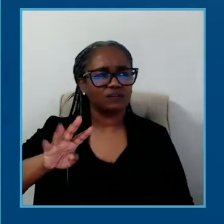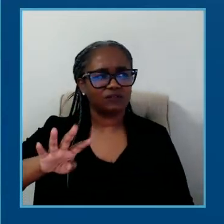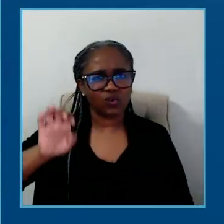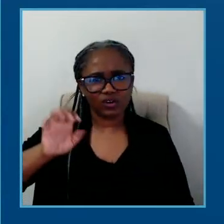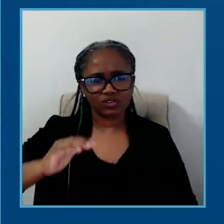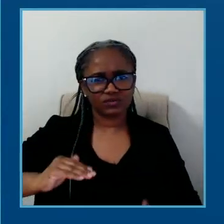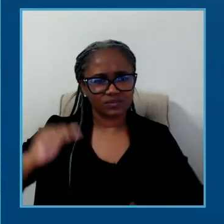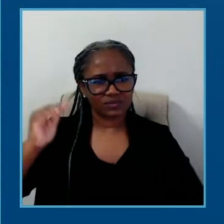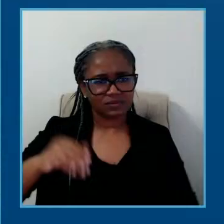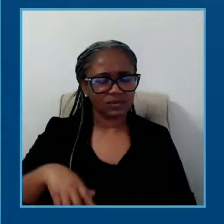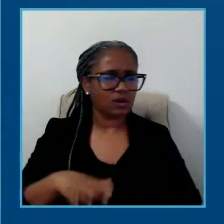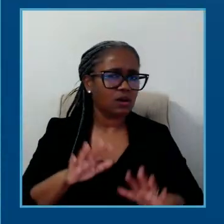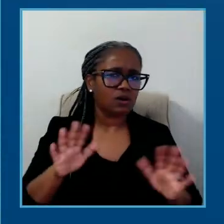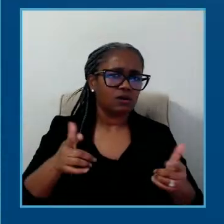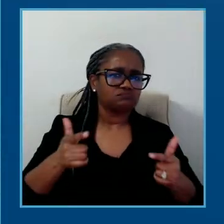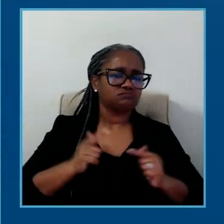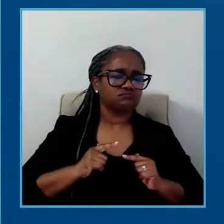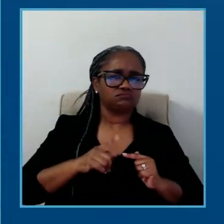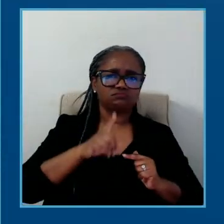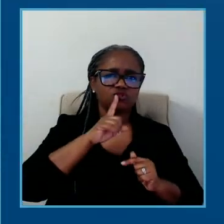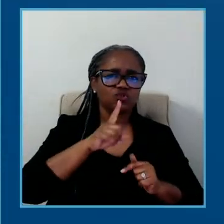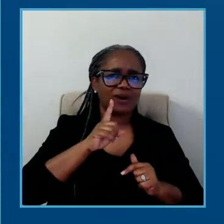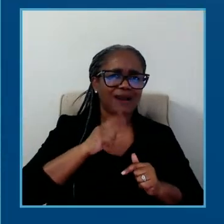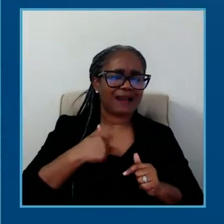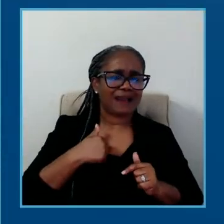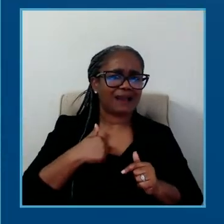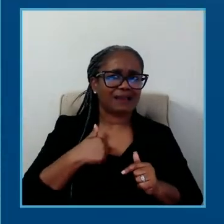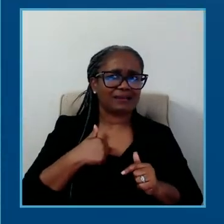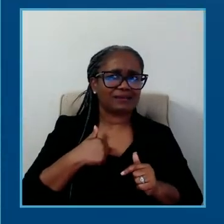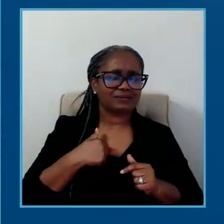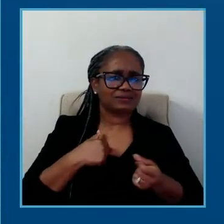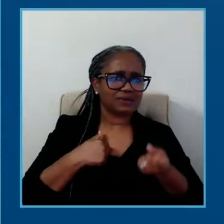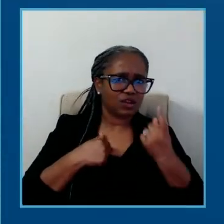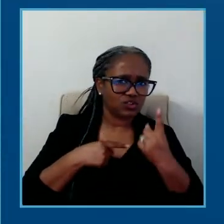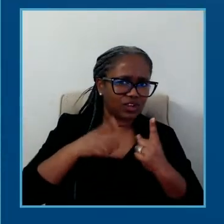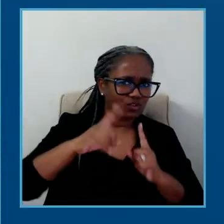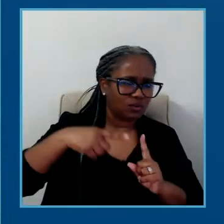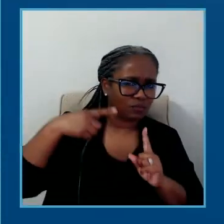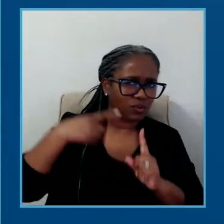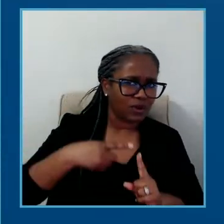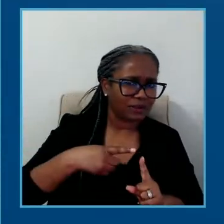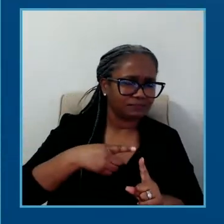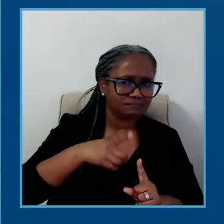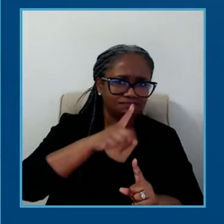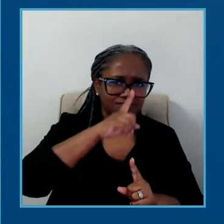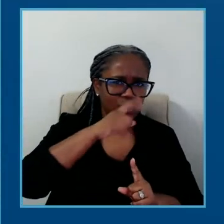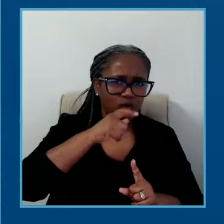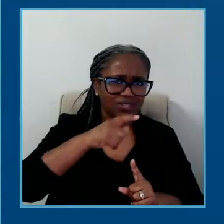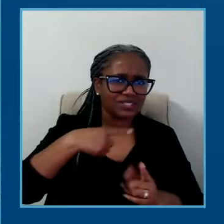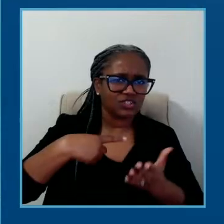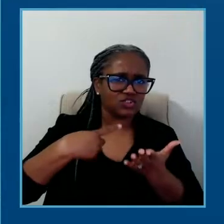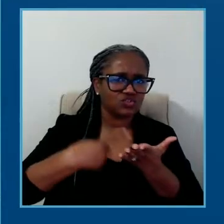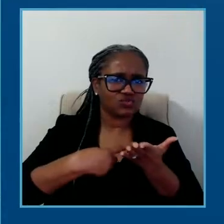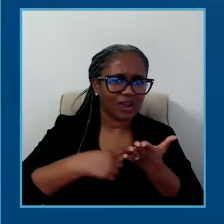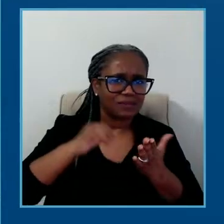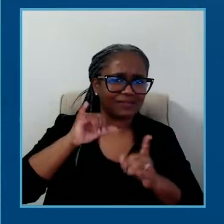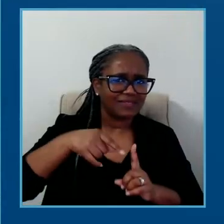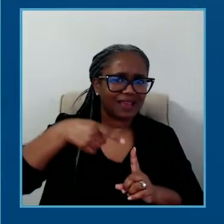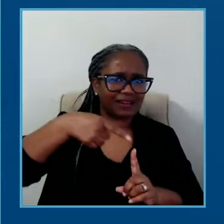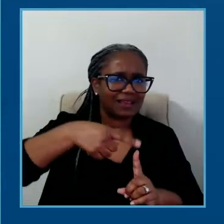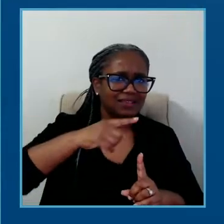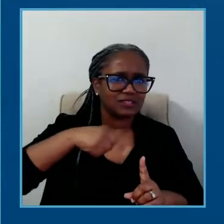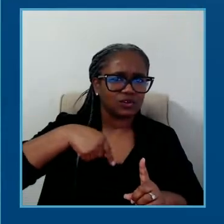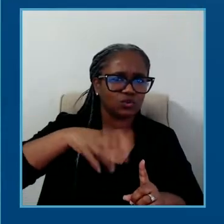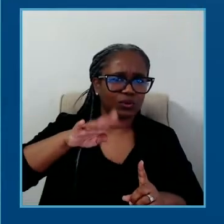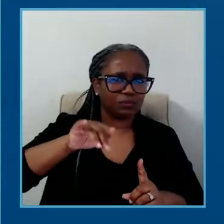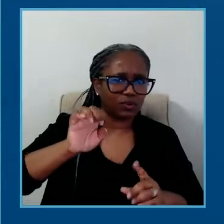what you're saying. And I wasn't describing that as a quibble, but at some point, Dr. Siebold said, well, if the question had